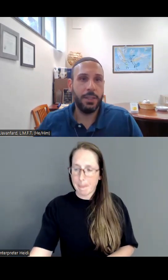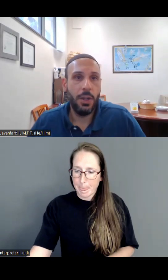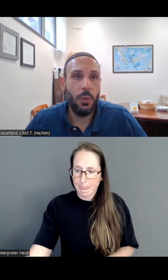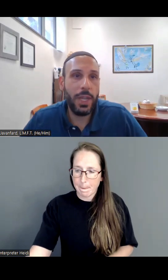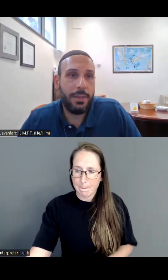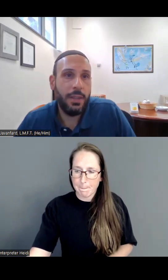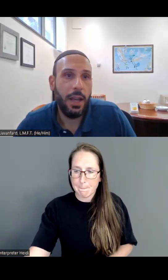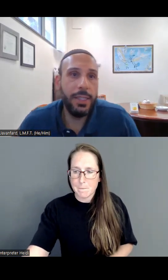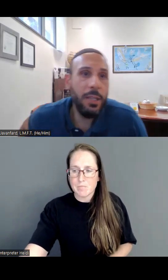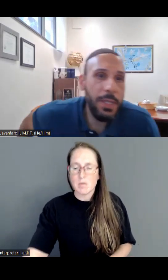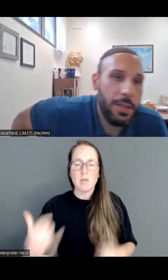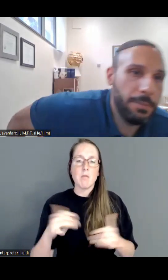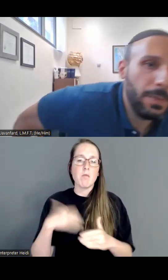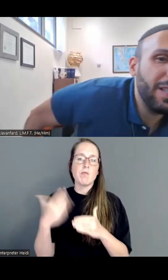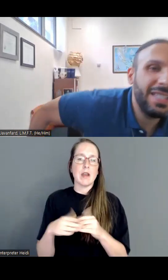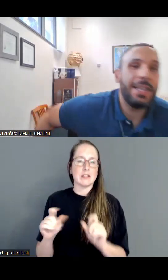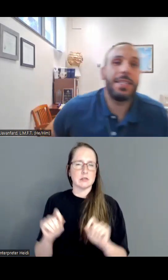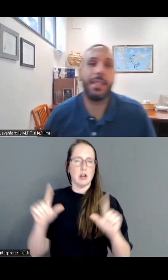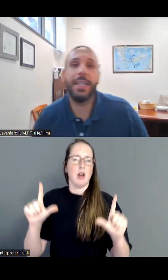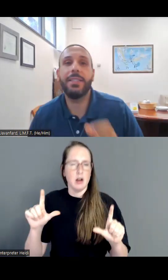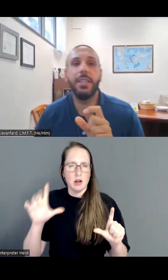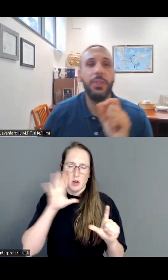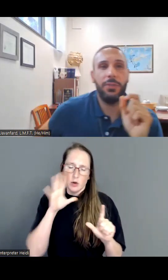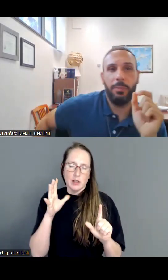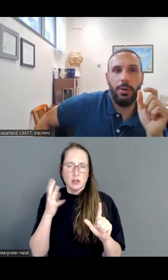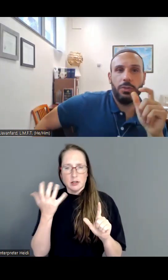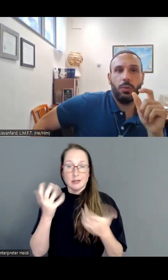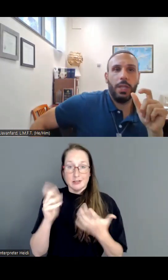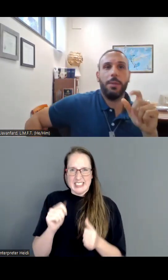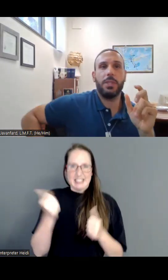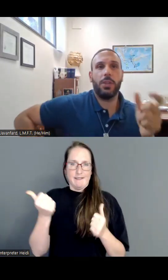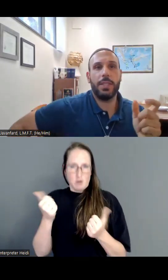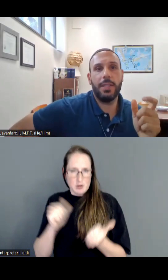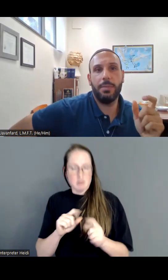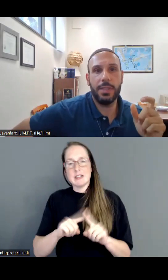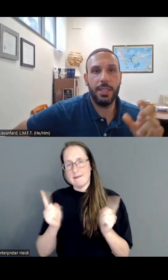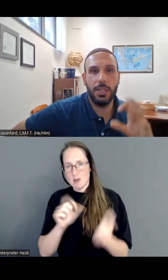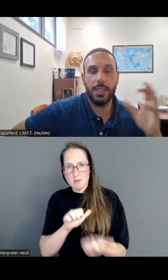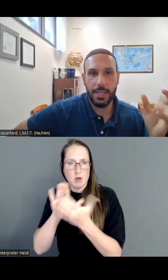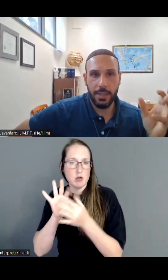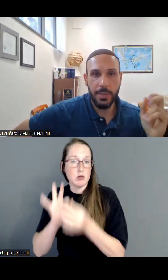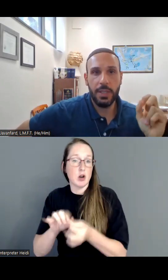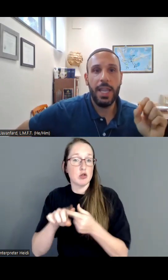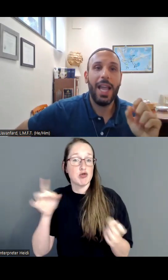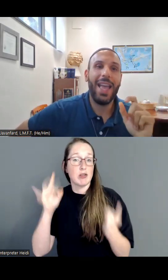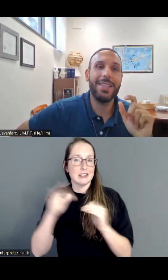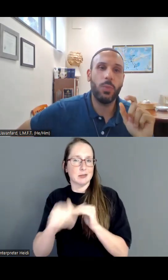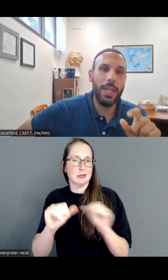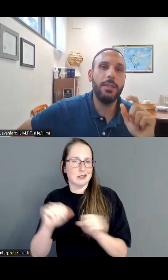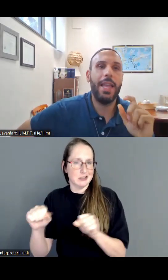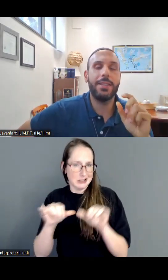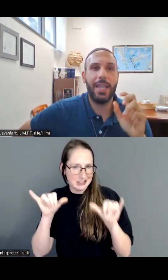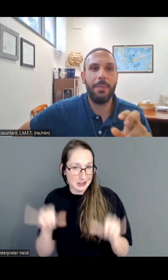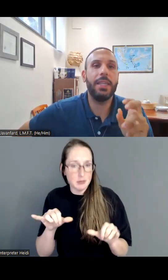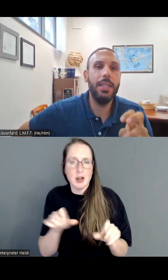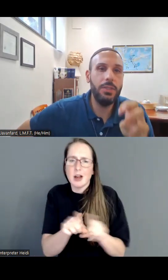slide with a little bit slightly different of an approach when it comes to crisis stabilization systems, as